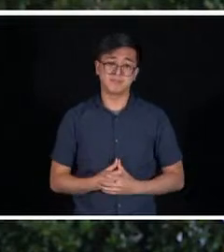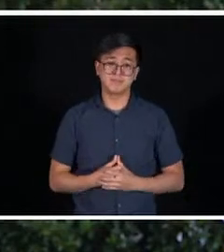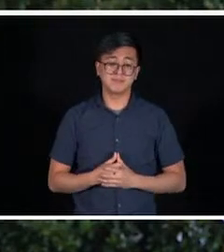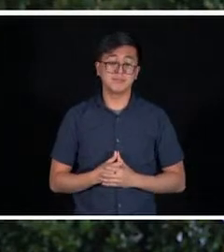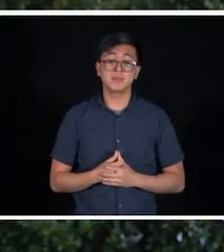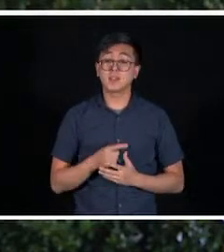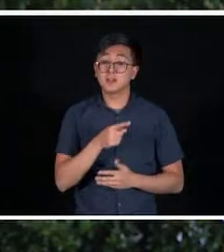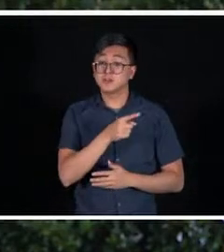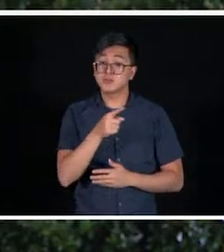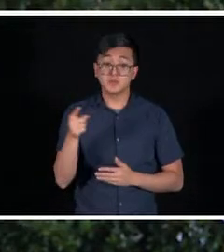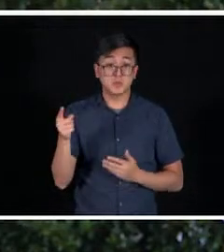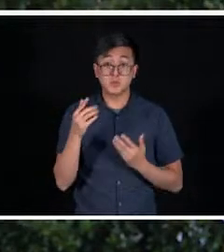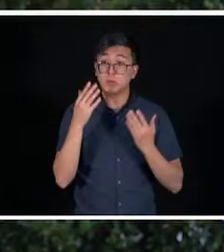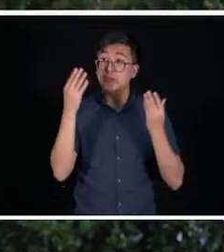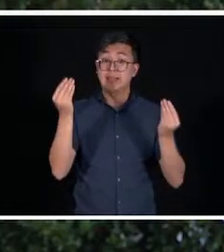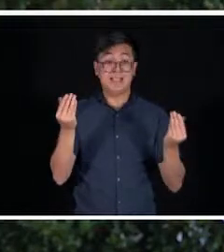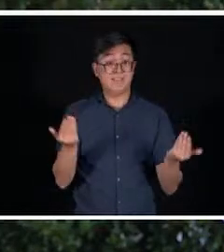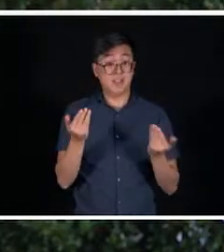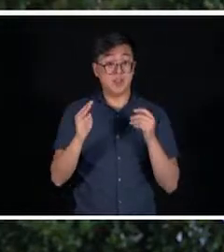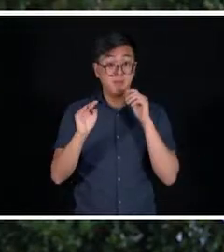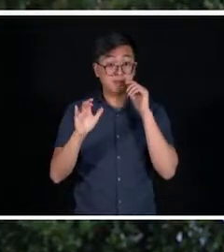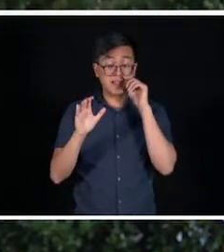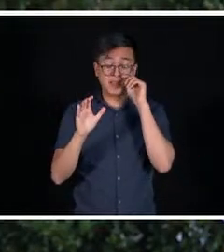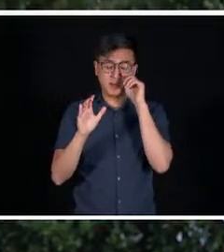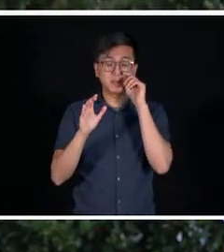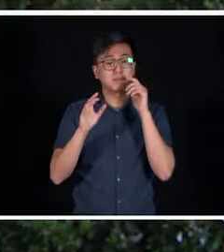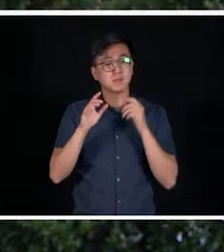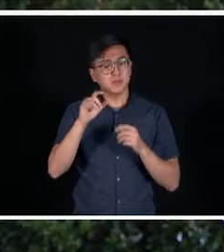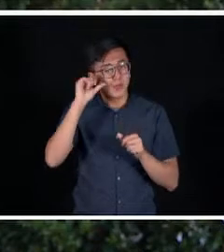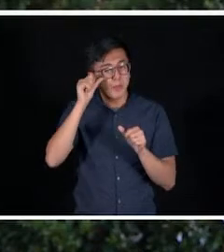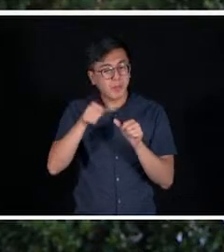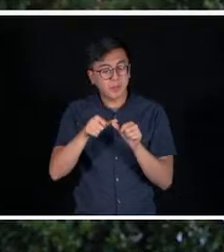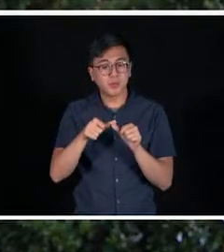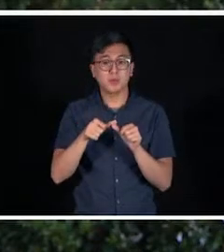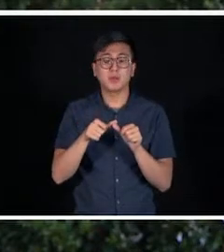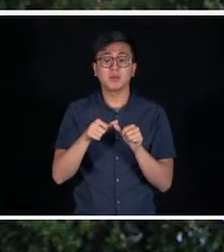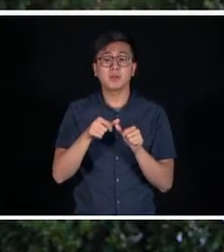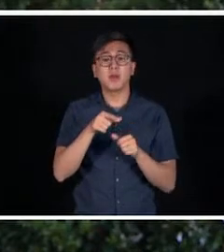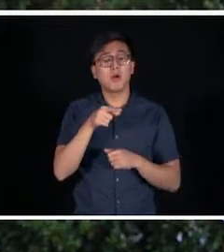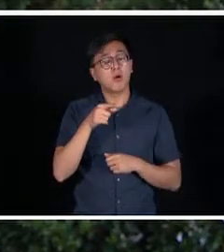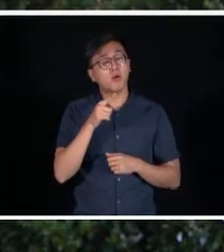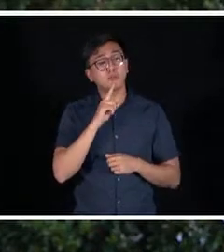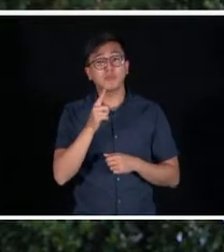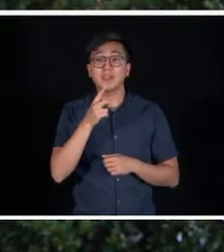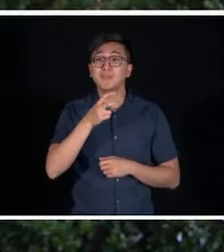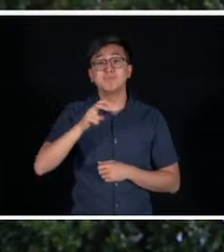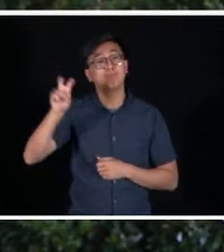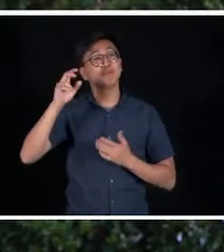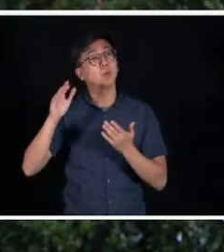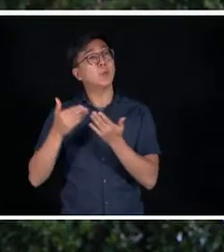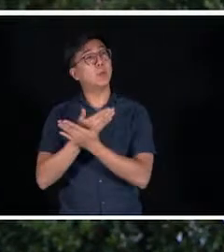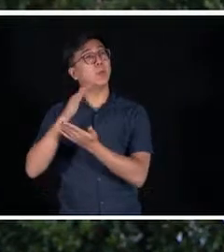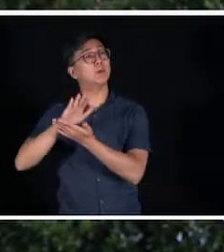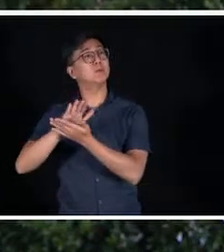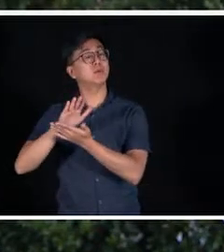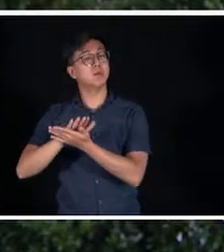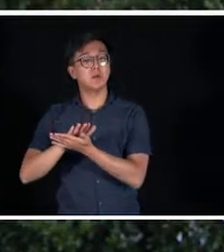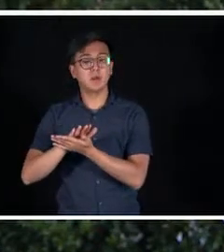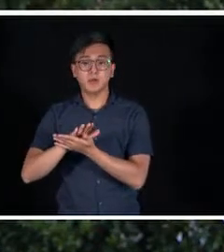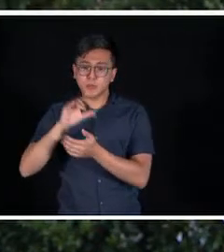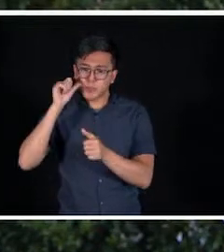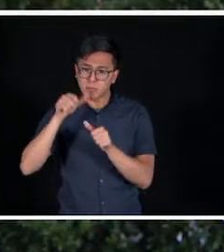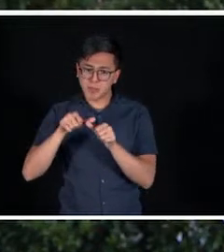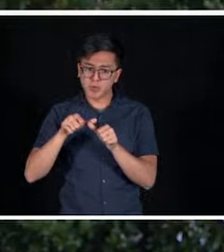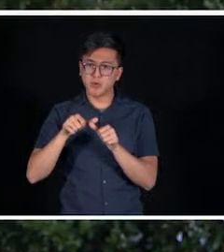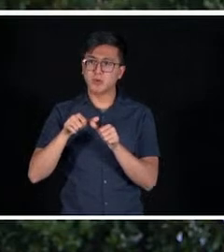you leave the familiar halls of Mt. SAC, remember that you are not just transferring to a new institution,